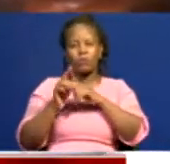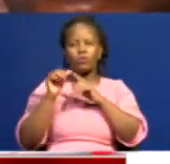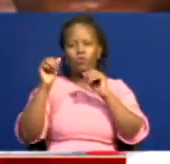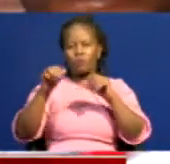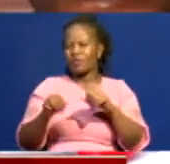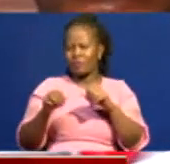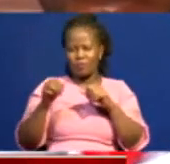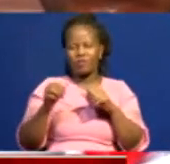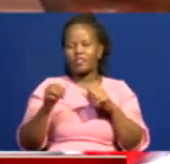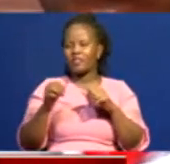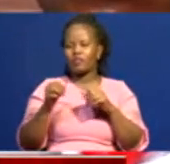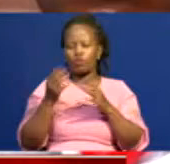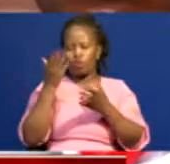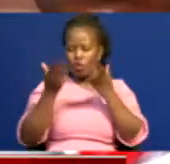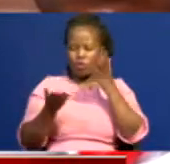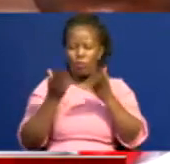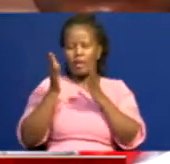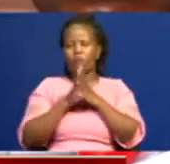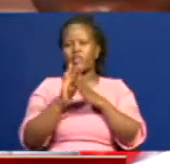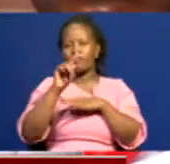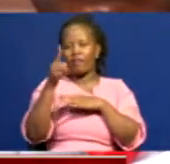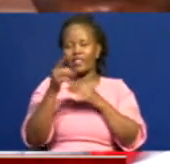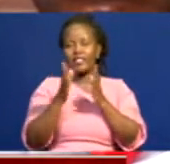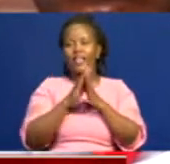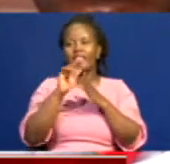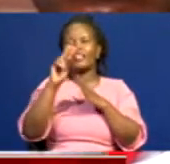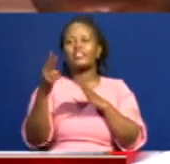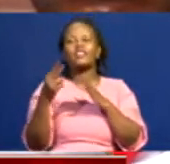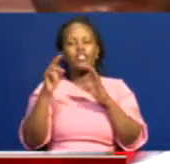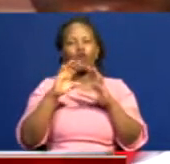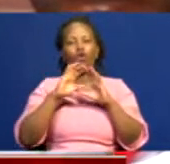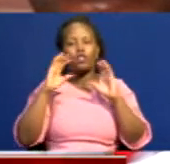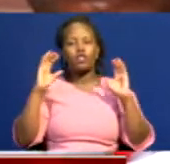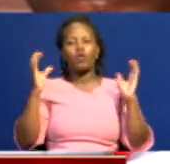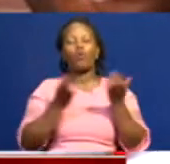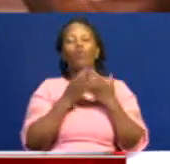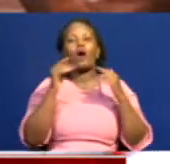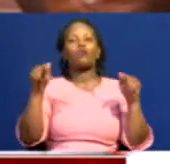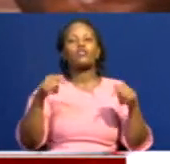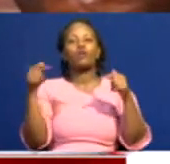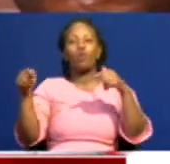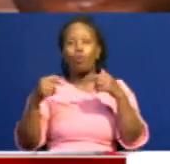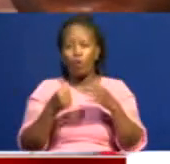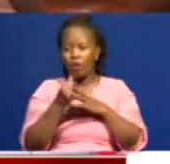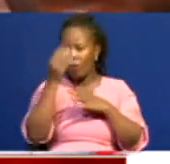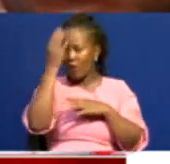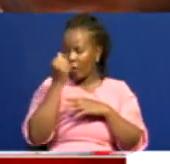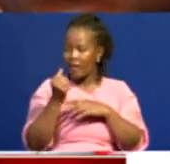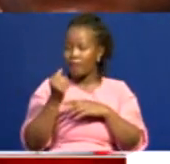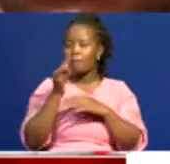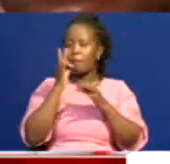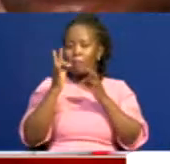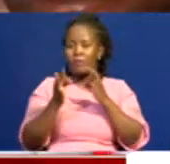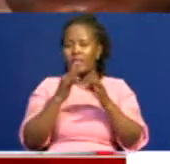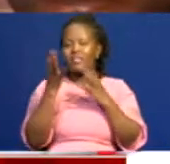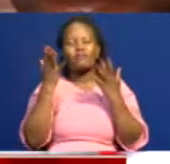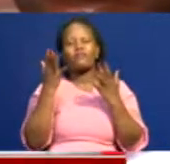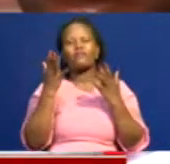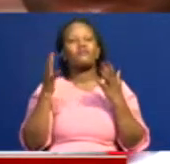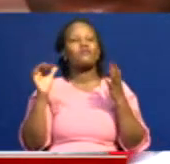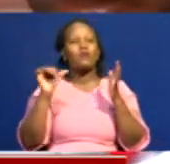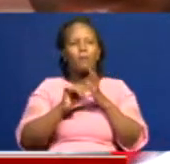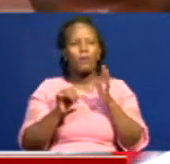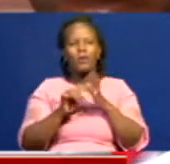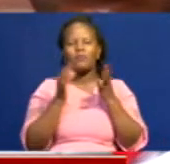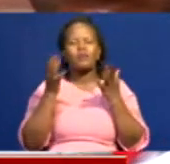and Second World War. Because when an attack is an attack on vulnerable